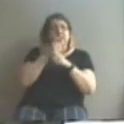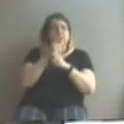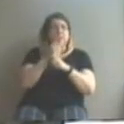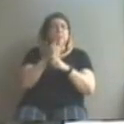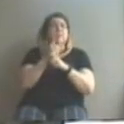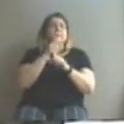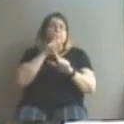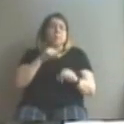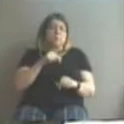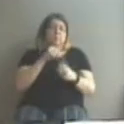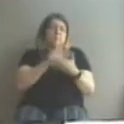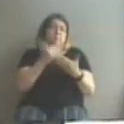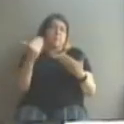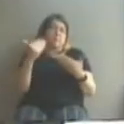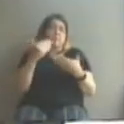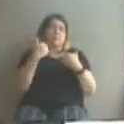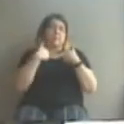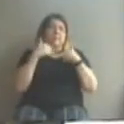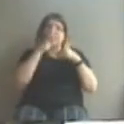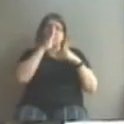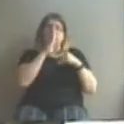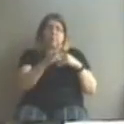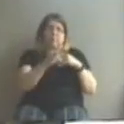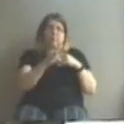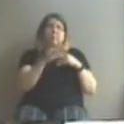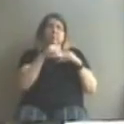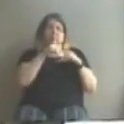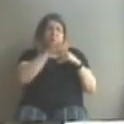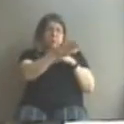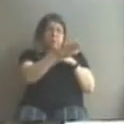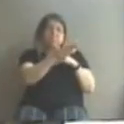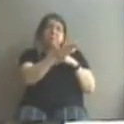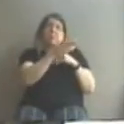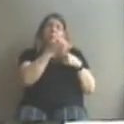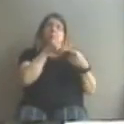of ordering our supplies and having them directly shipped to our schools as they're